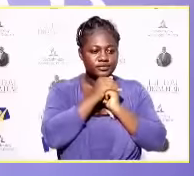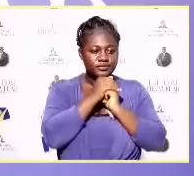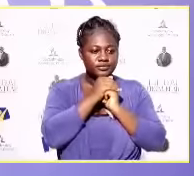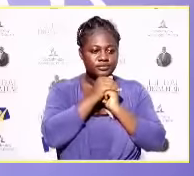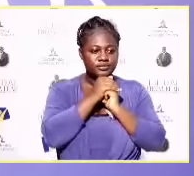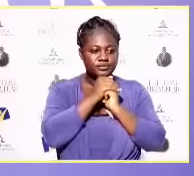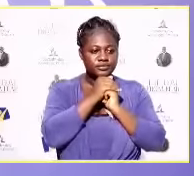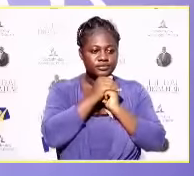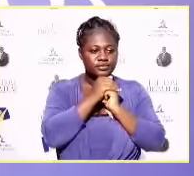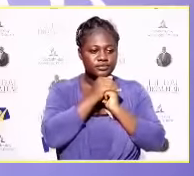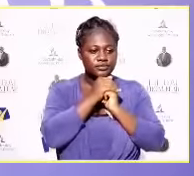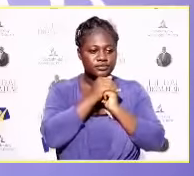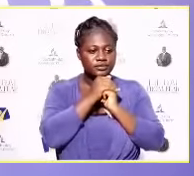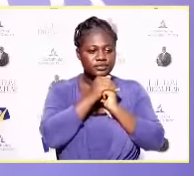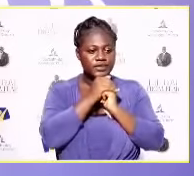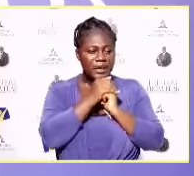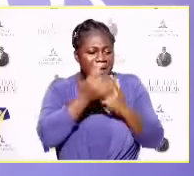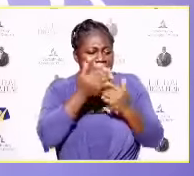Because so many people have been taught